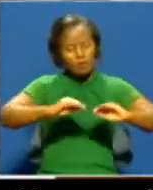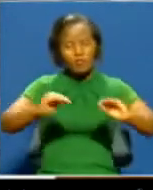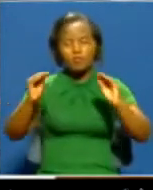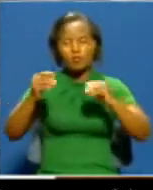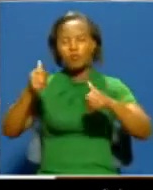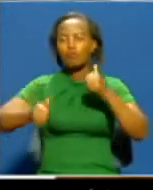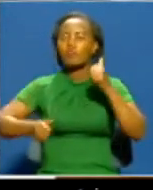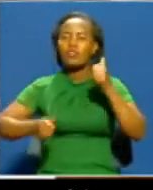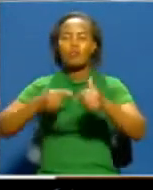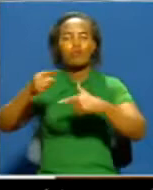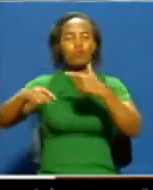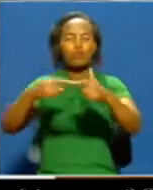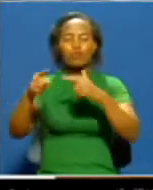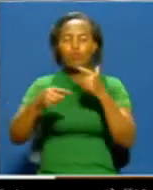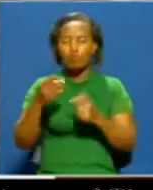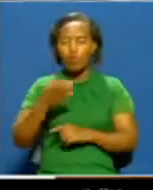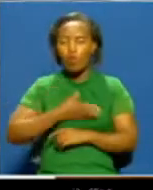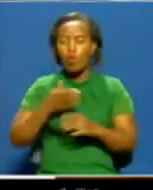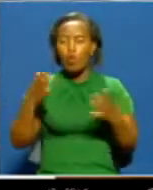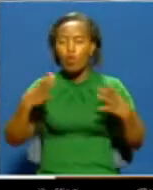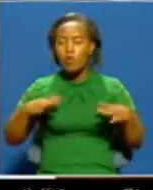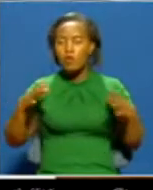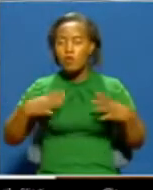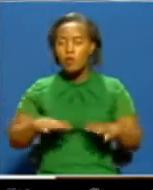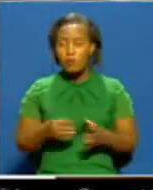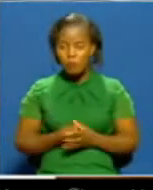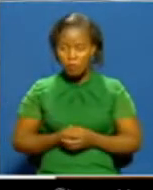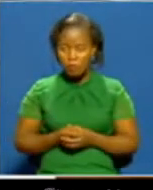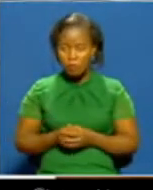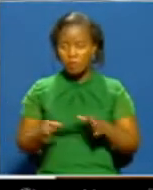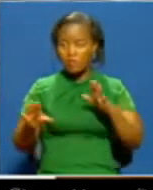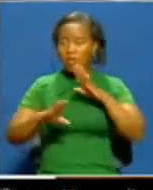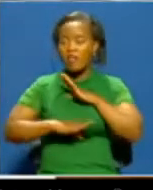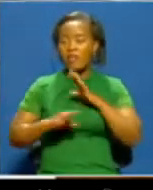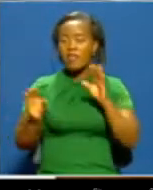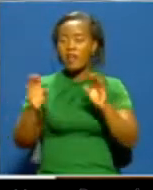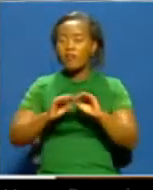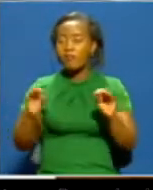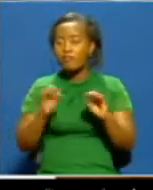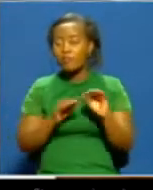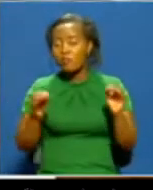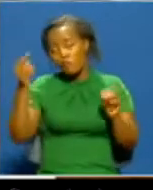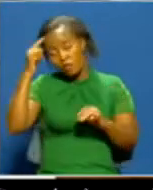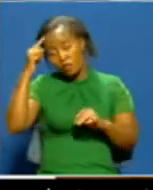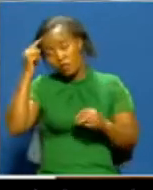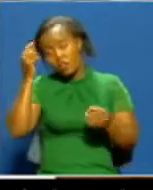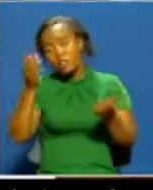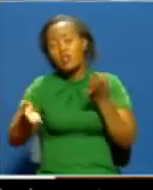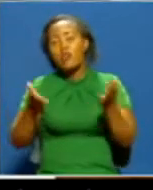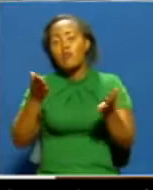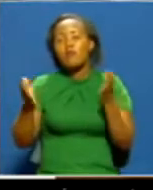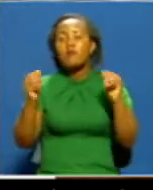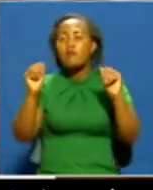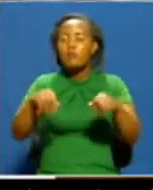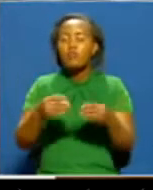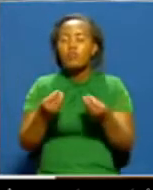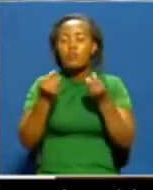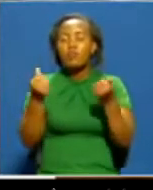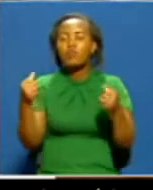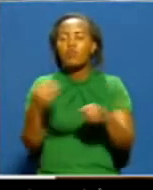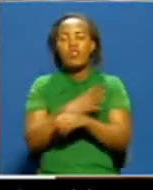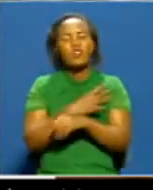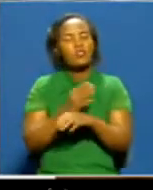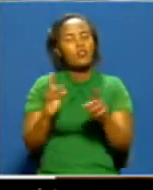people. You know, it is not enough that you are saying we can deal with cancer because you have got the equipment. You need specialists,